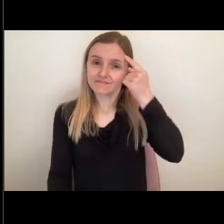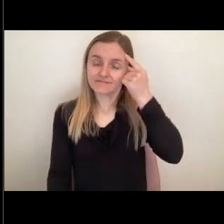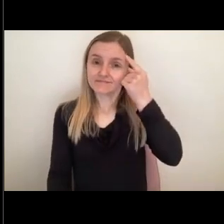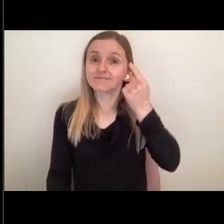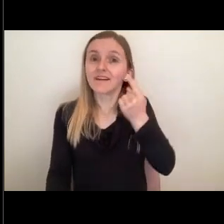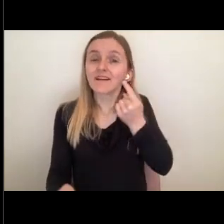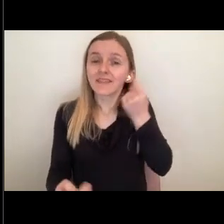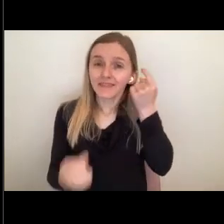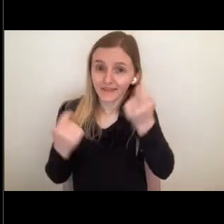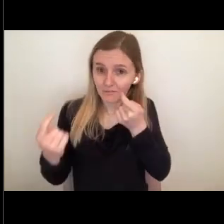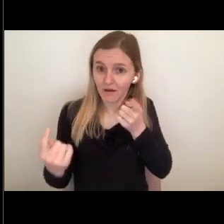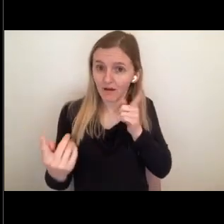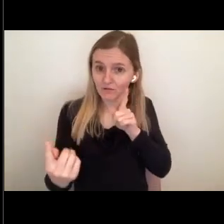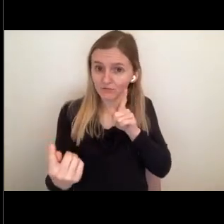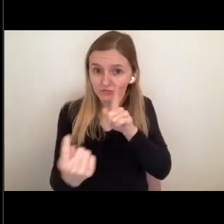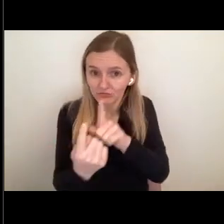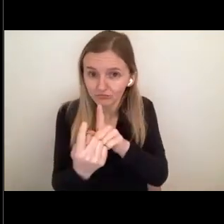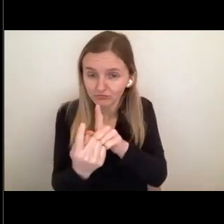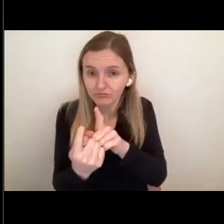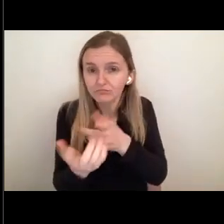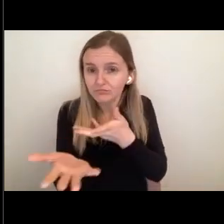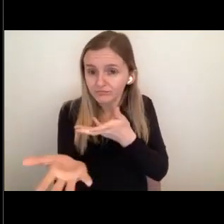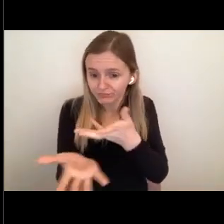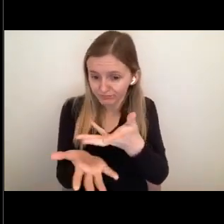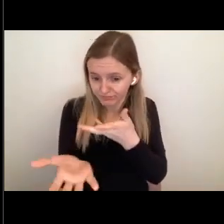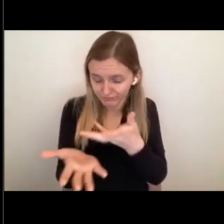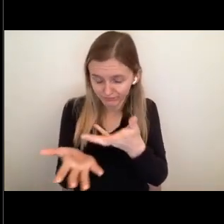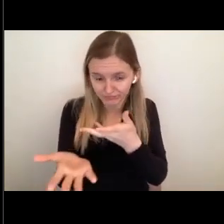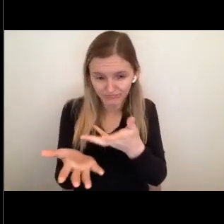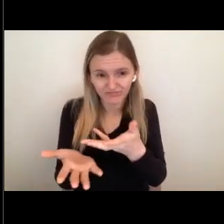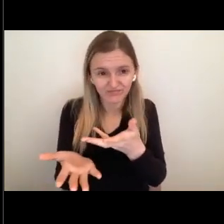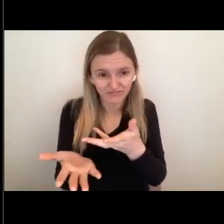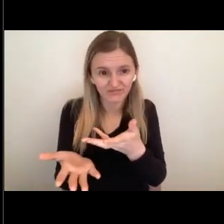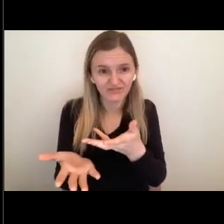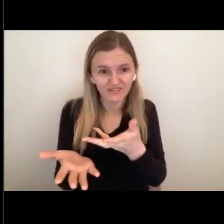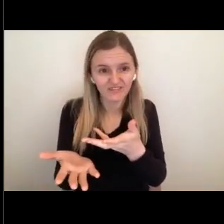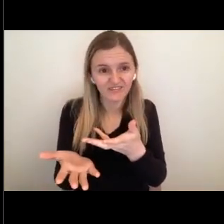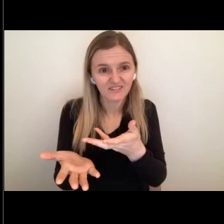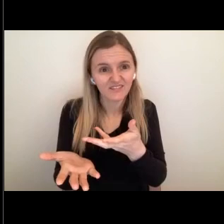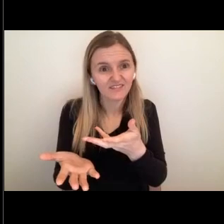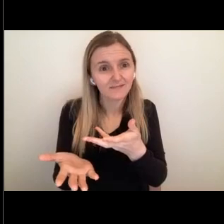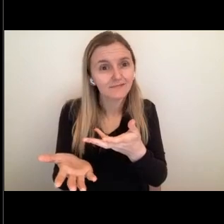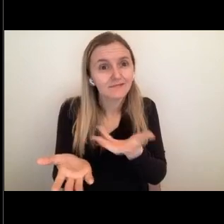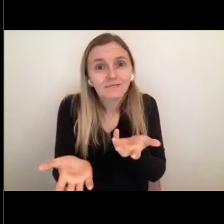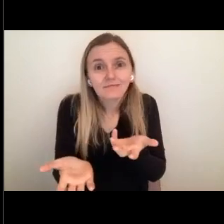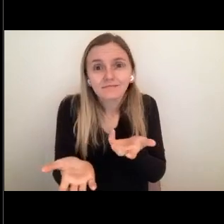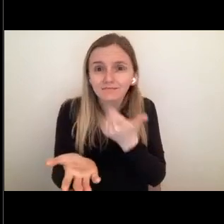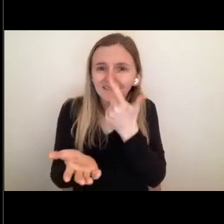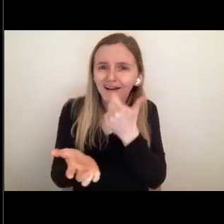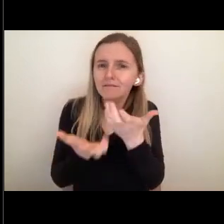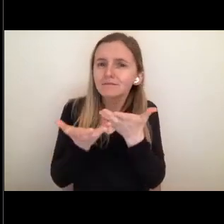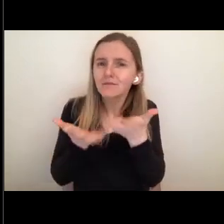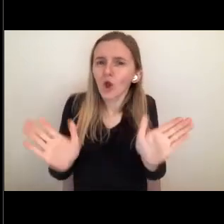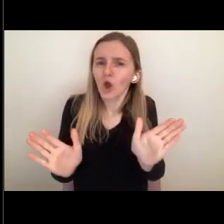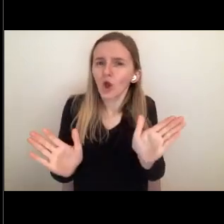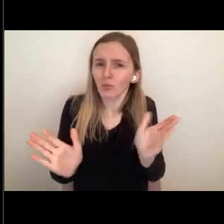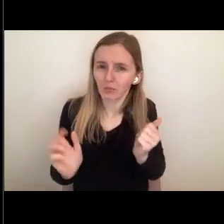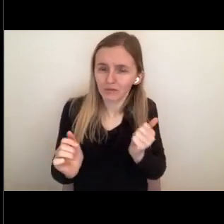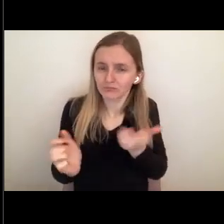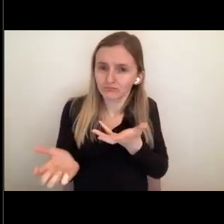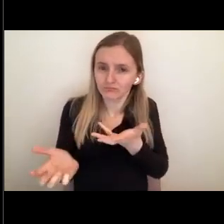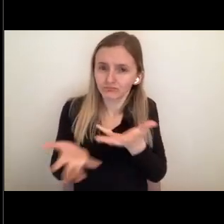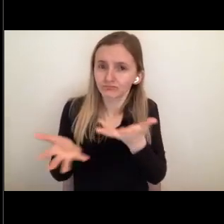that person. And I would say let's open it up as a conversation. Let's open this up